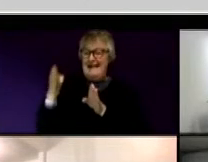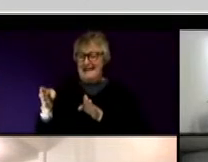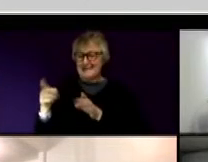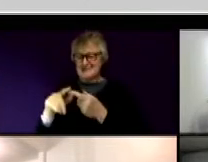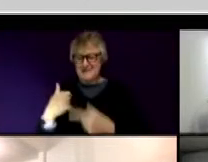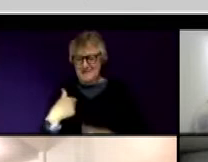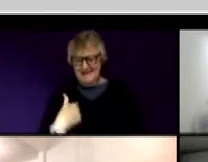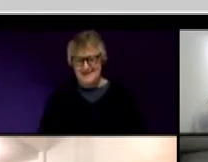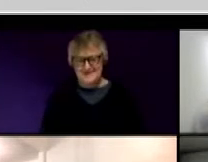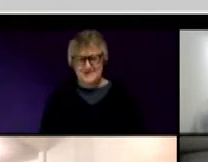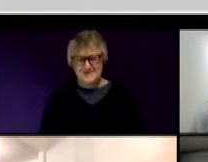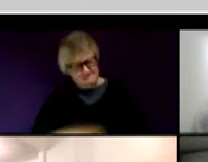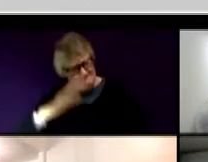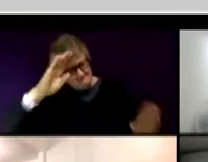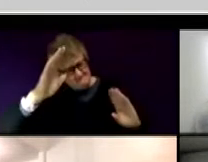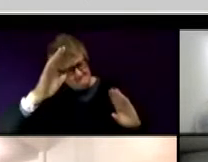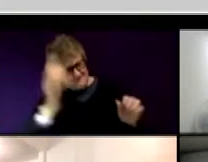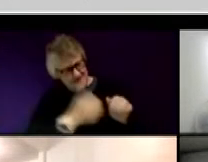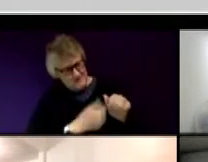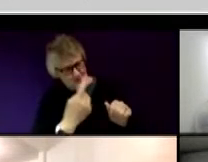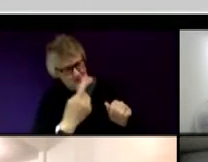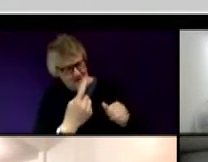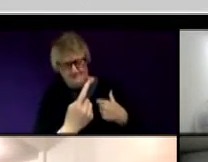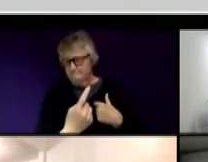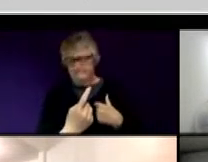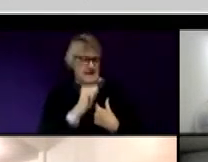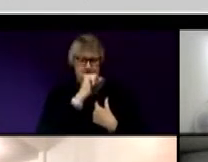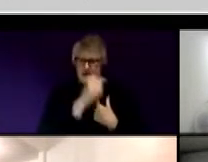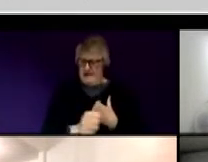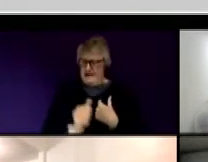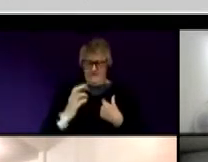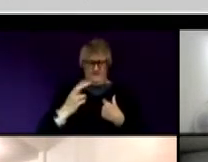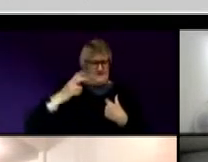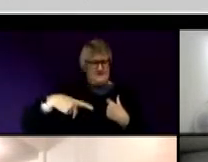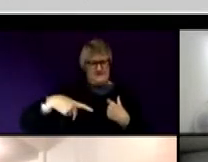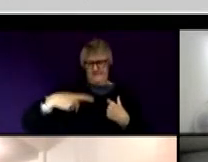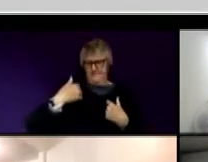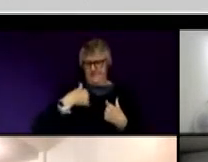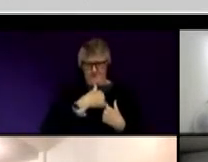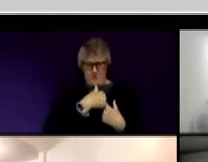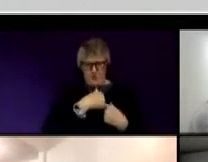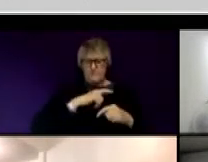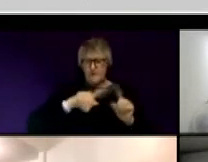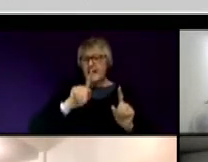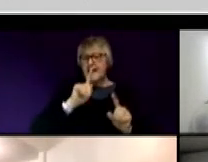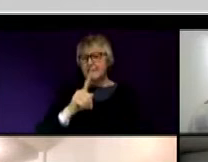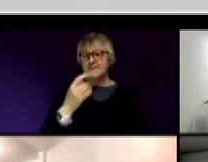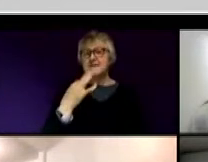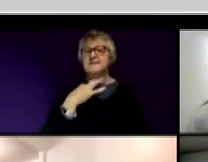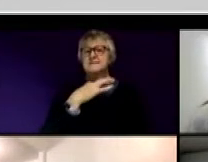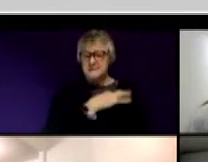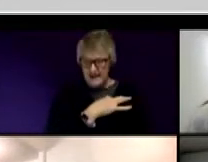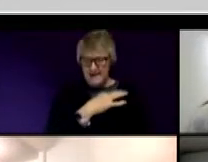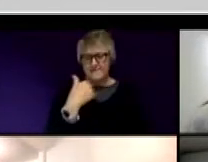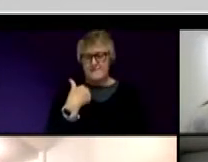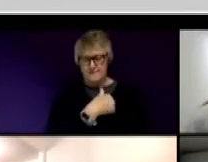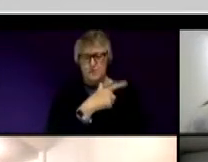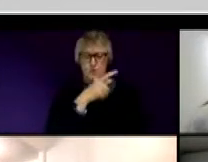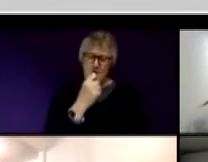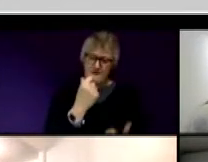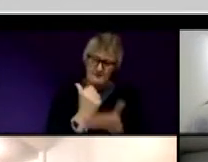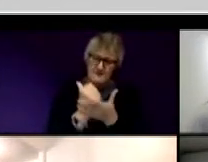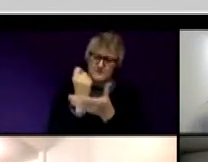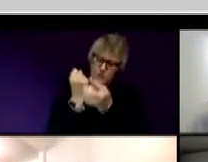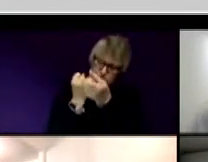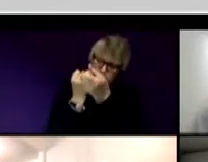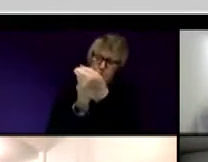So hi, everybody. I am not a PCCEP member, but I am a staff person who helps support the PCCEP